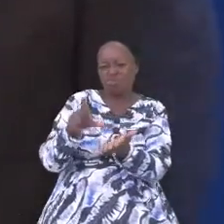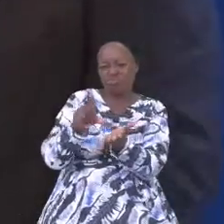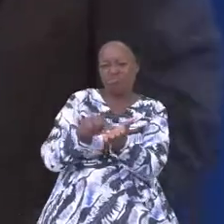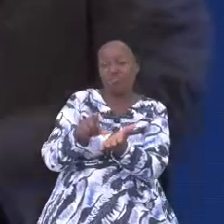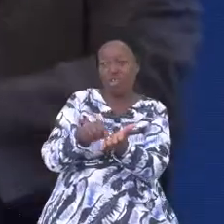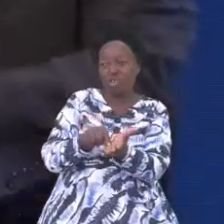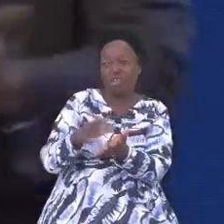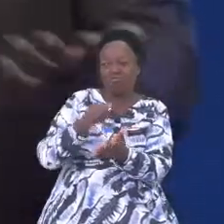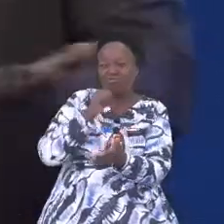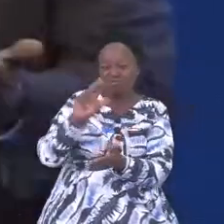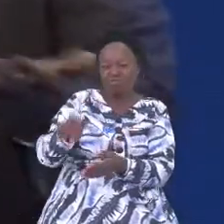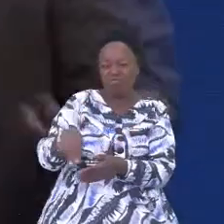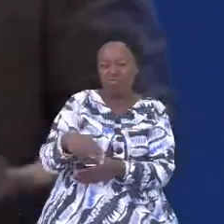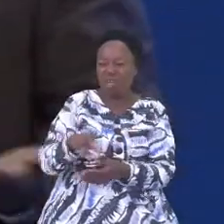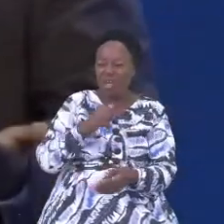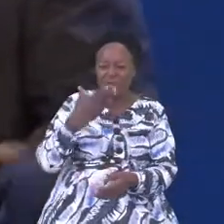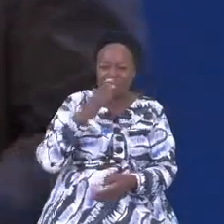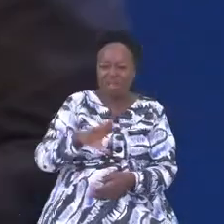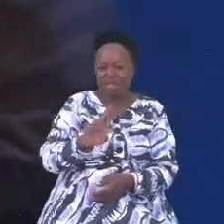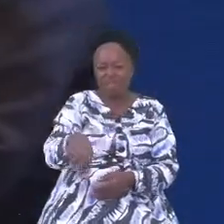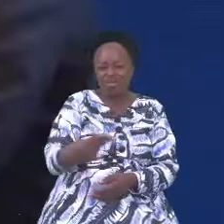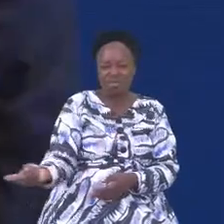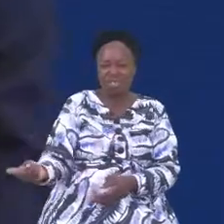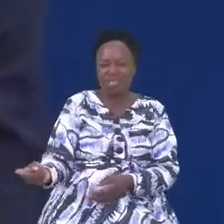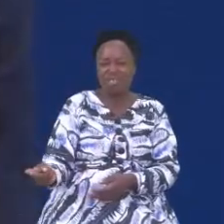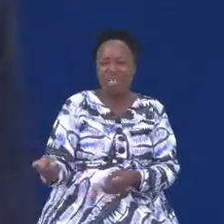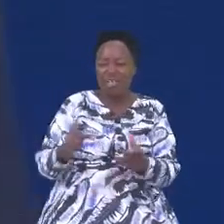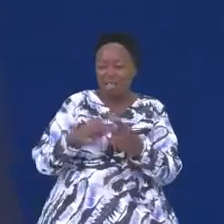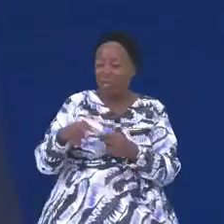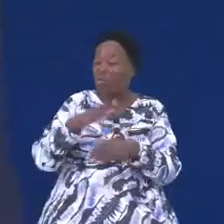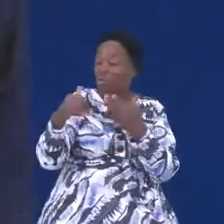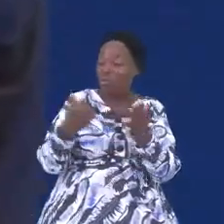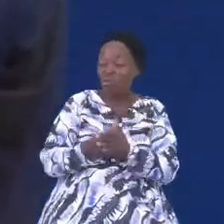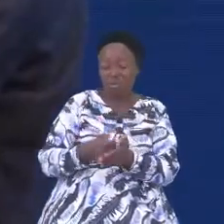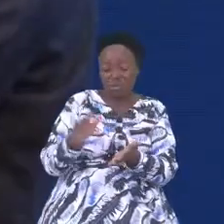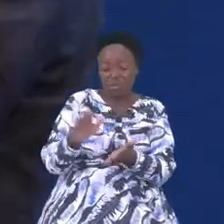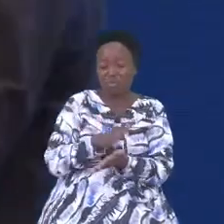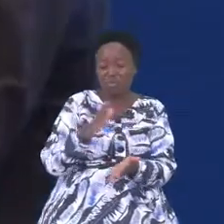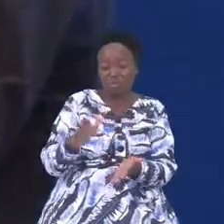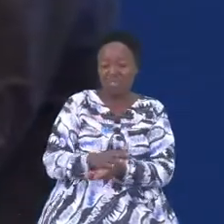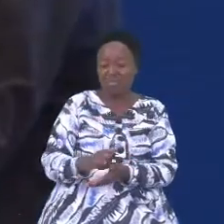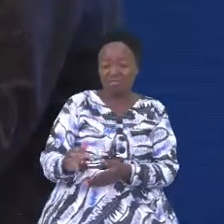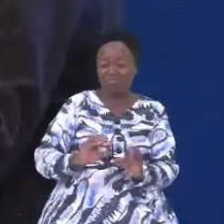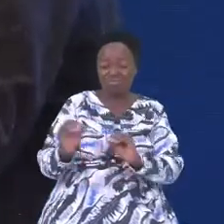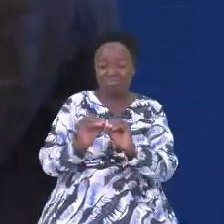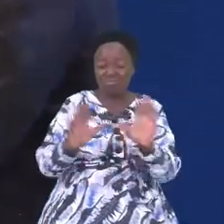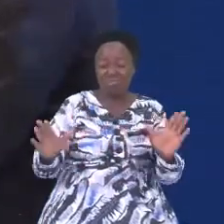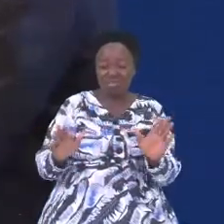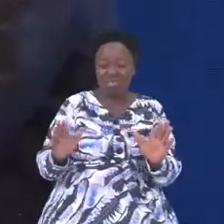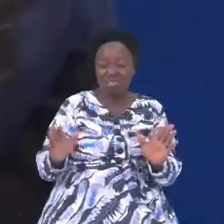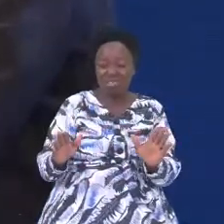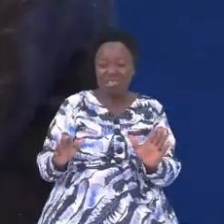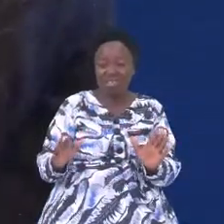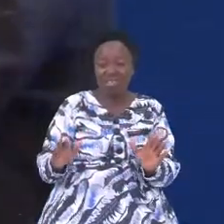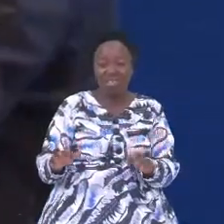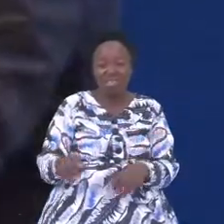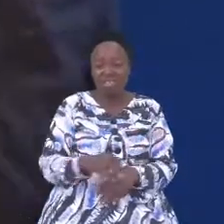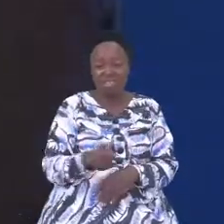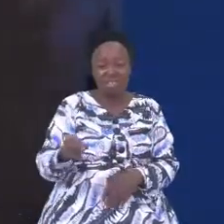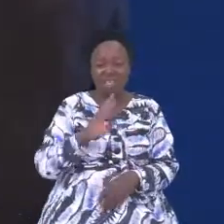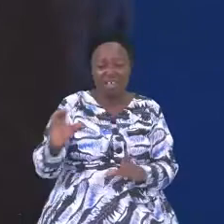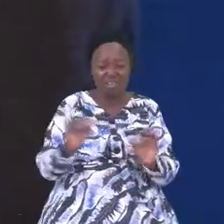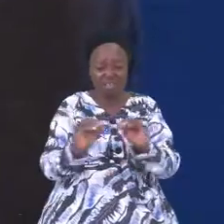off cuts and those scraps of paper, they are worthless. They mean nothing. They don't amount